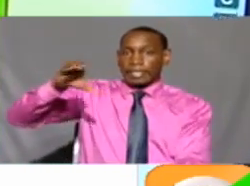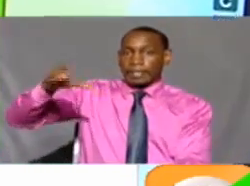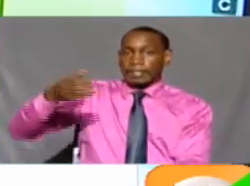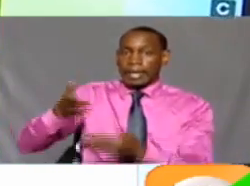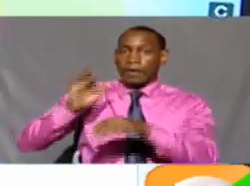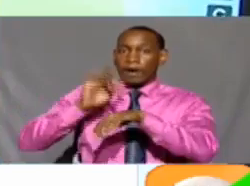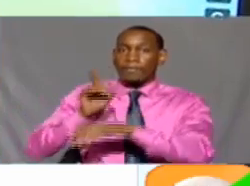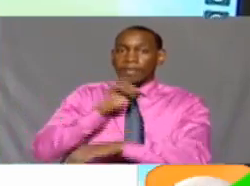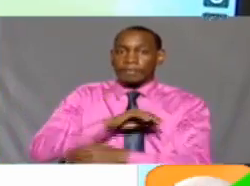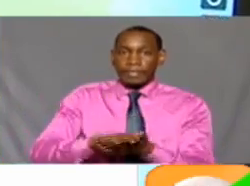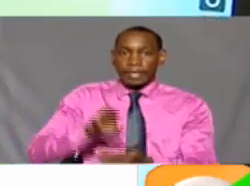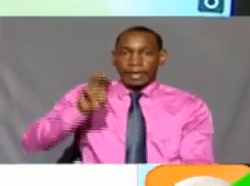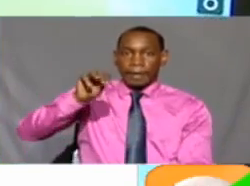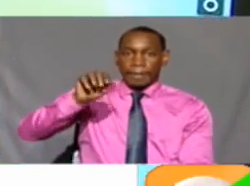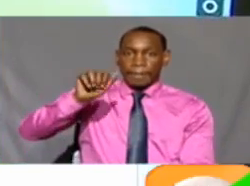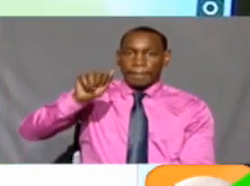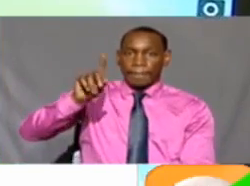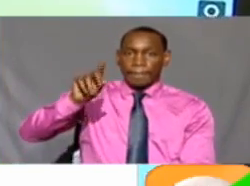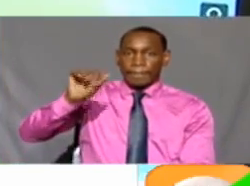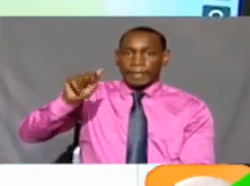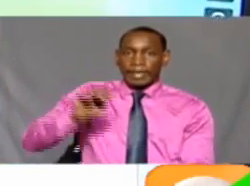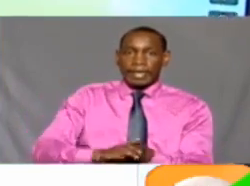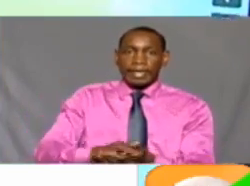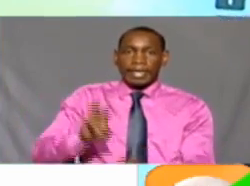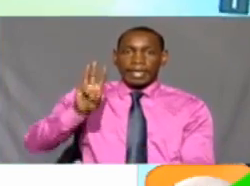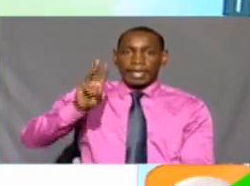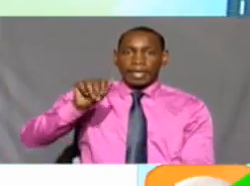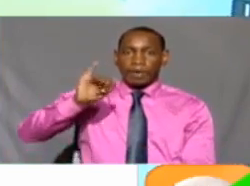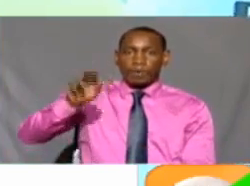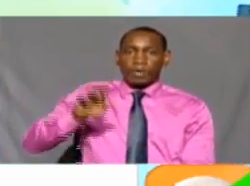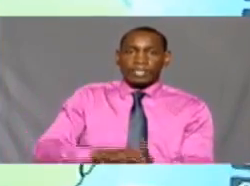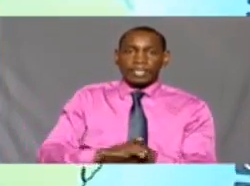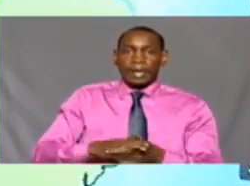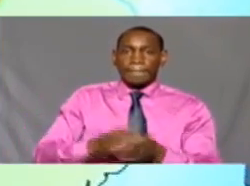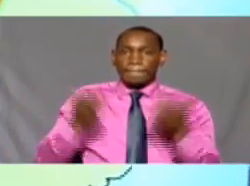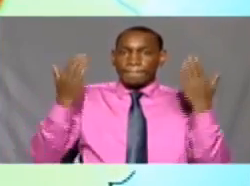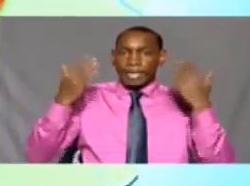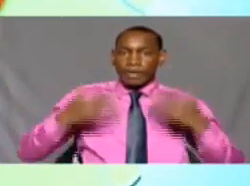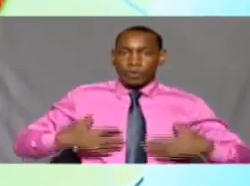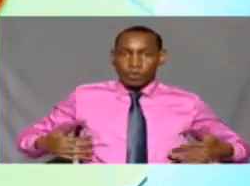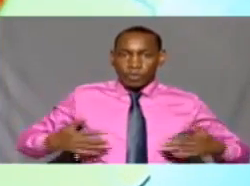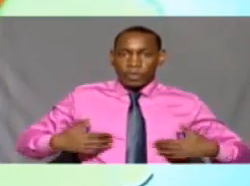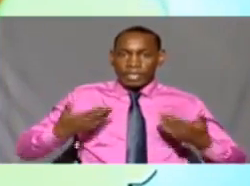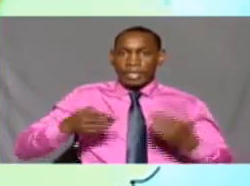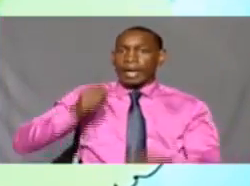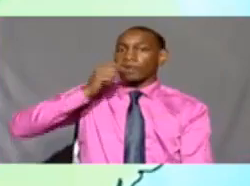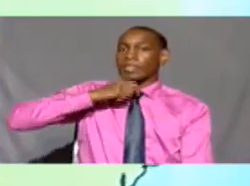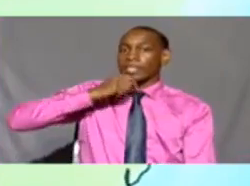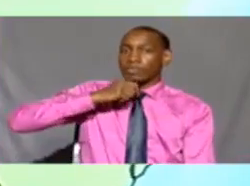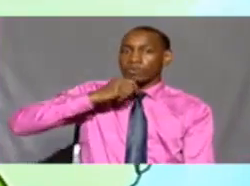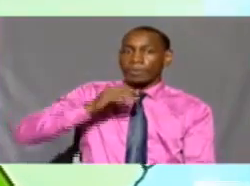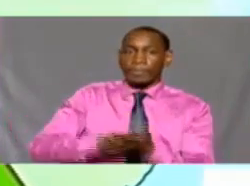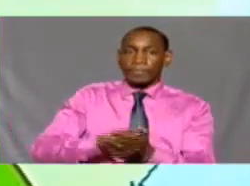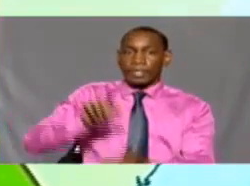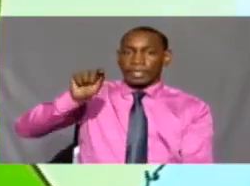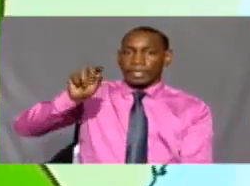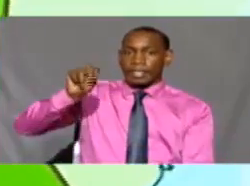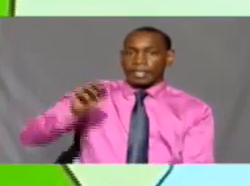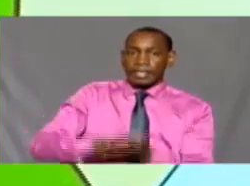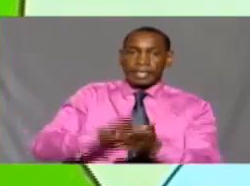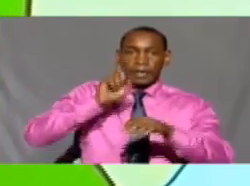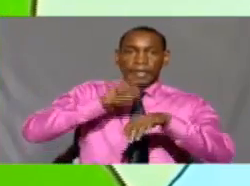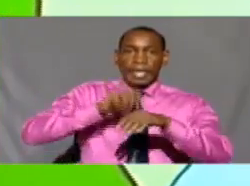now affected. Mandera, Wajir, Isiolo, Marsabit, Samburu, Meru, Garissa. Now Kitui, Tharaka,